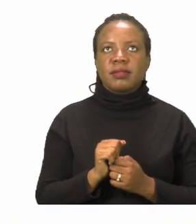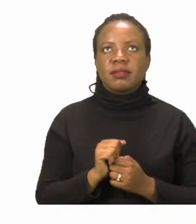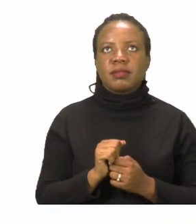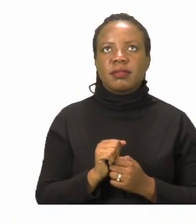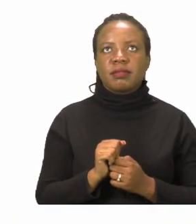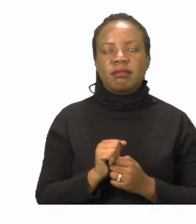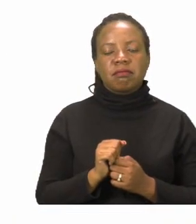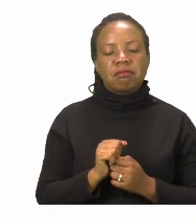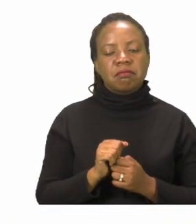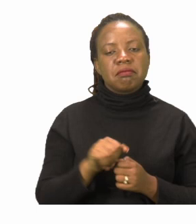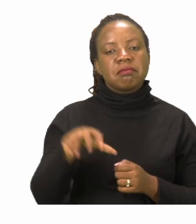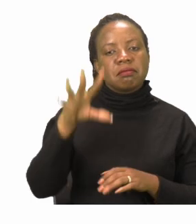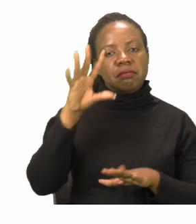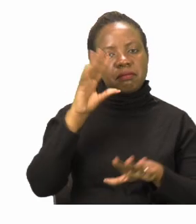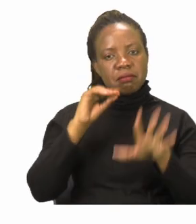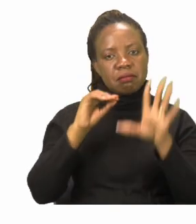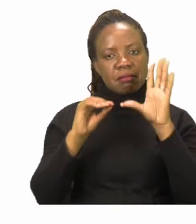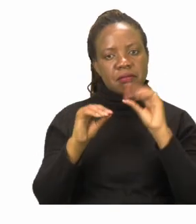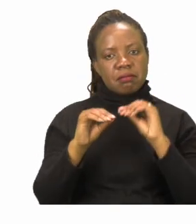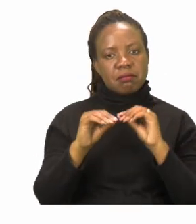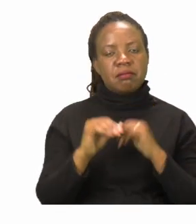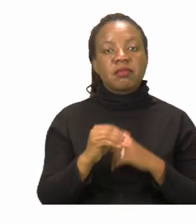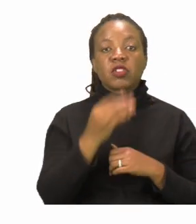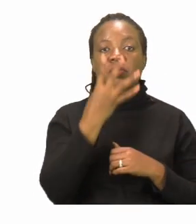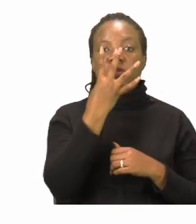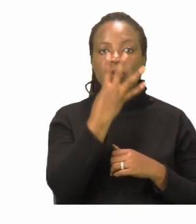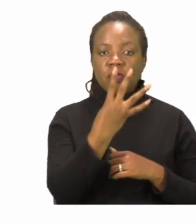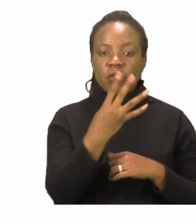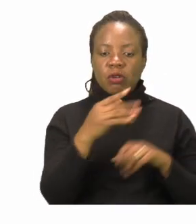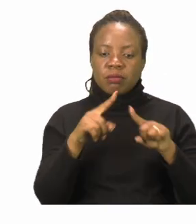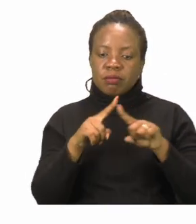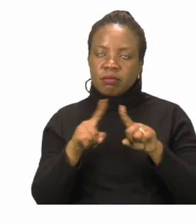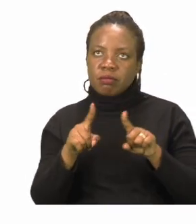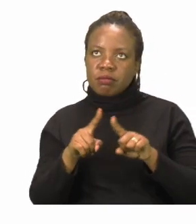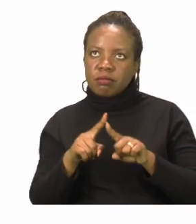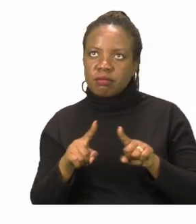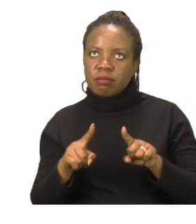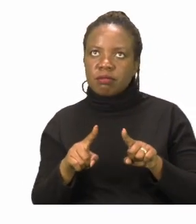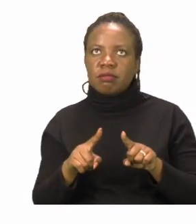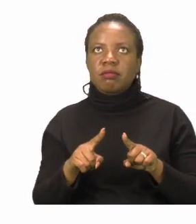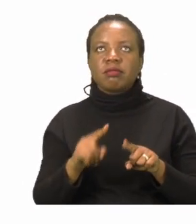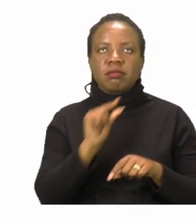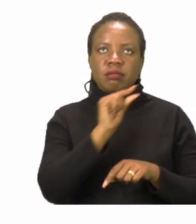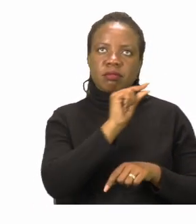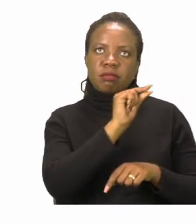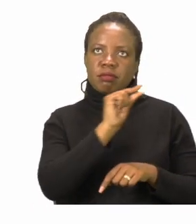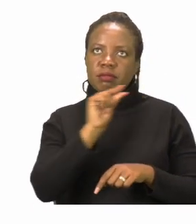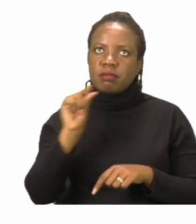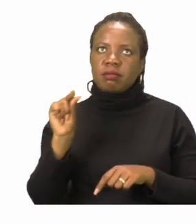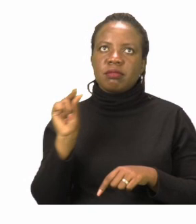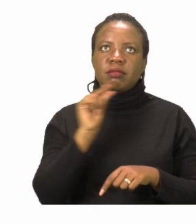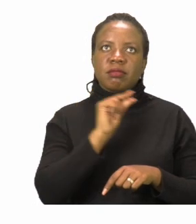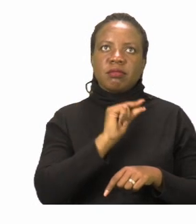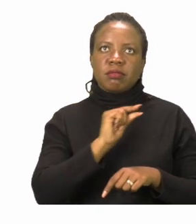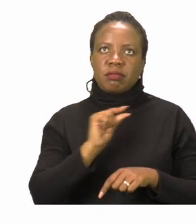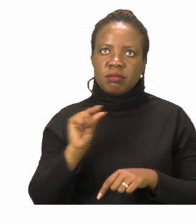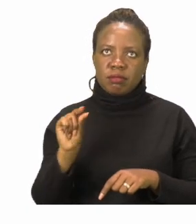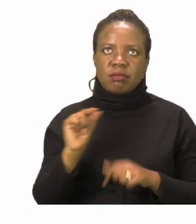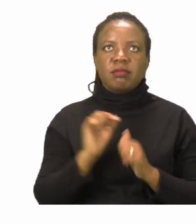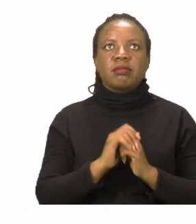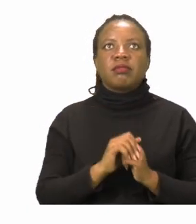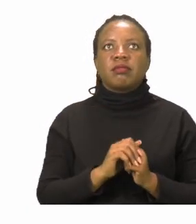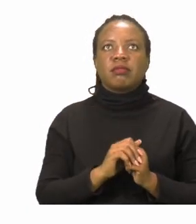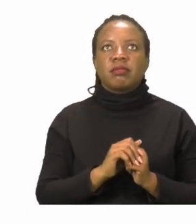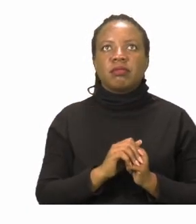we are going to do the 4 kinds of sentences. Let's read what each of them are